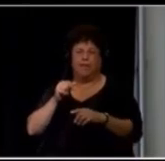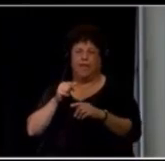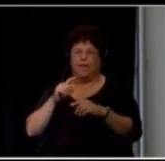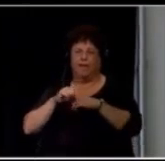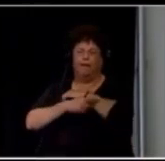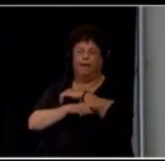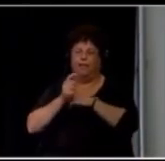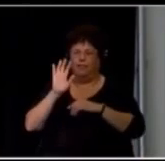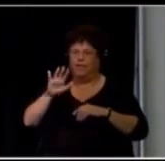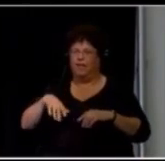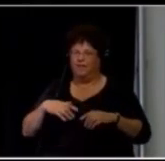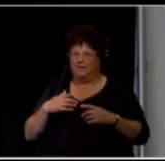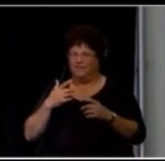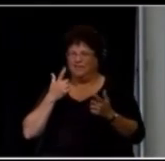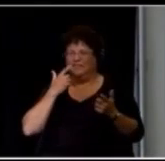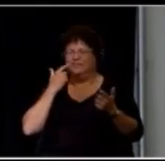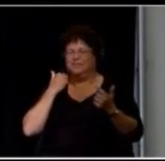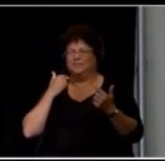So